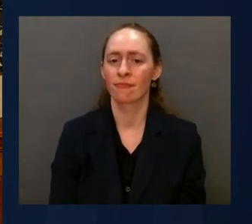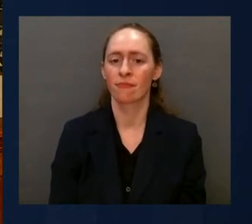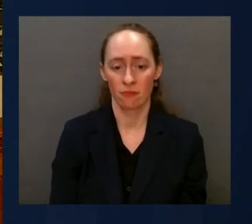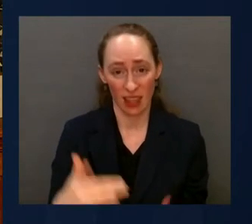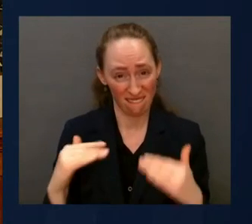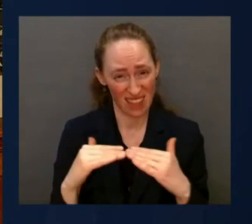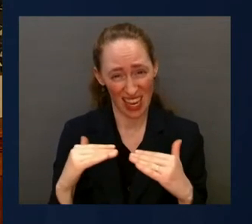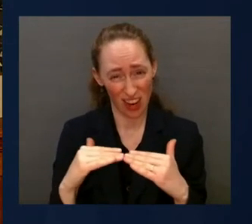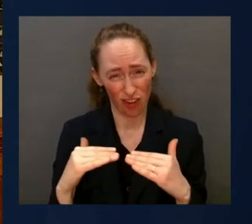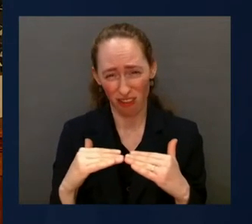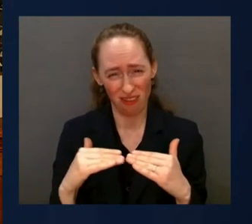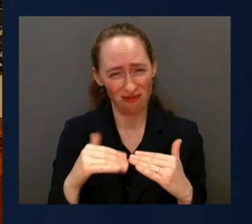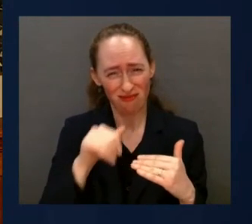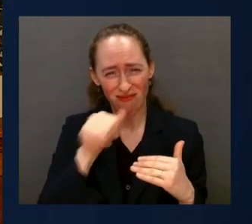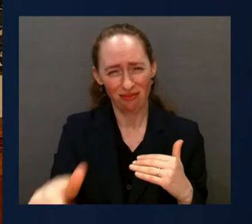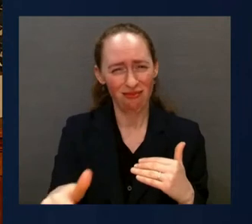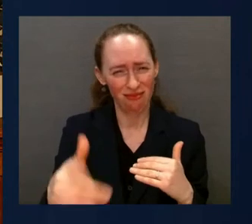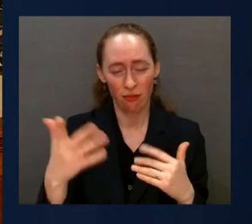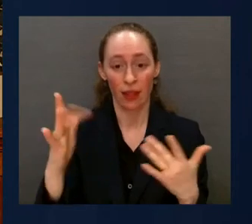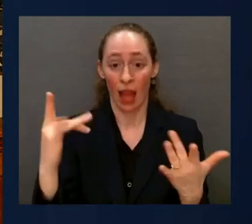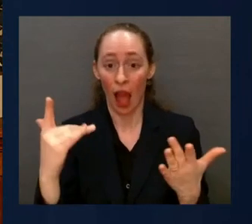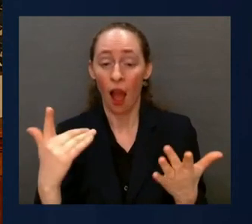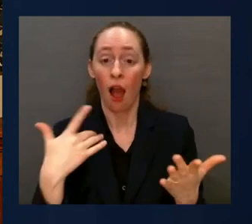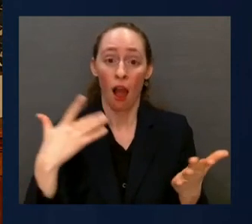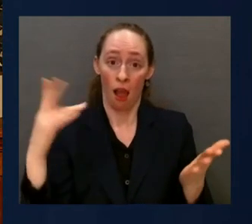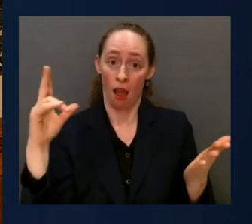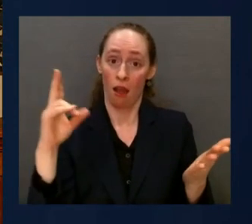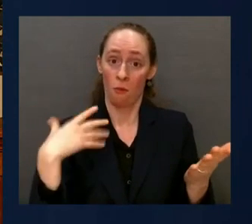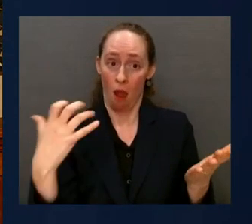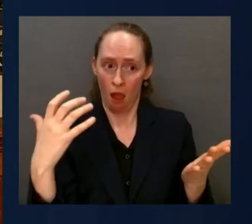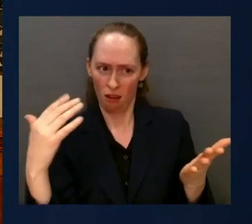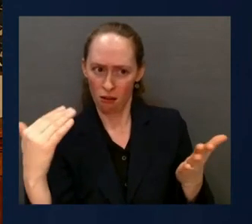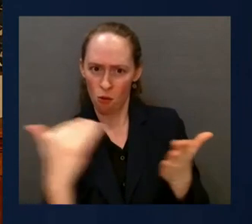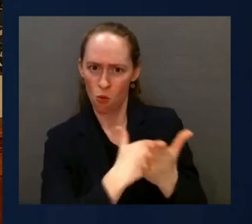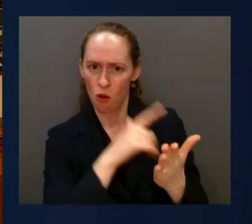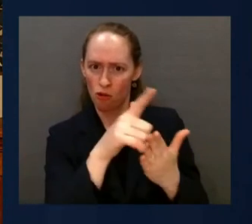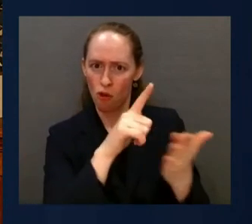billion-dollar companies have to pay a minimum of 15%. God love them.